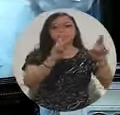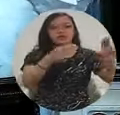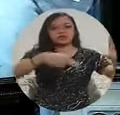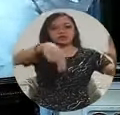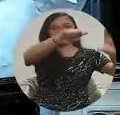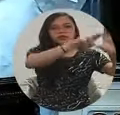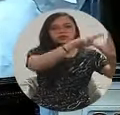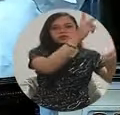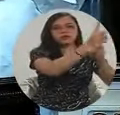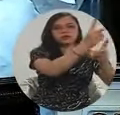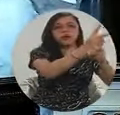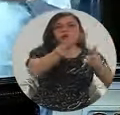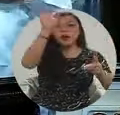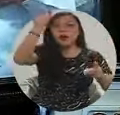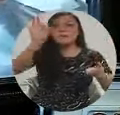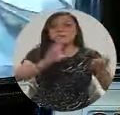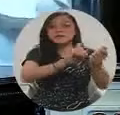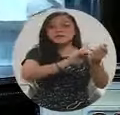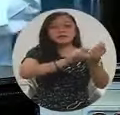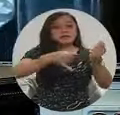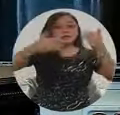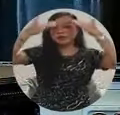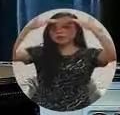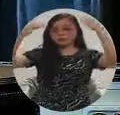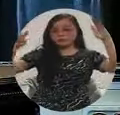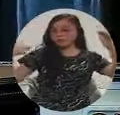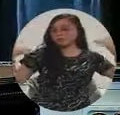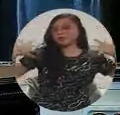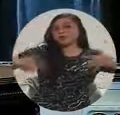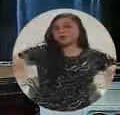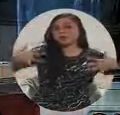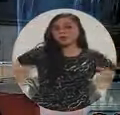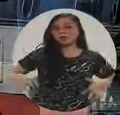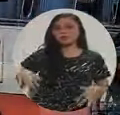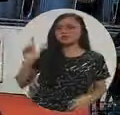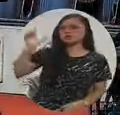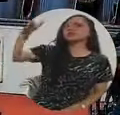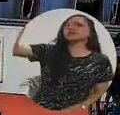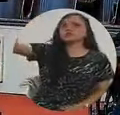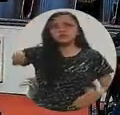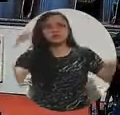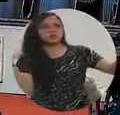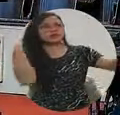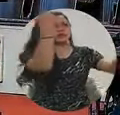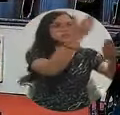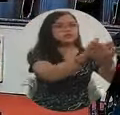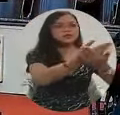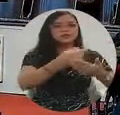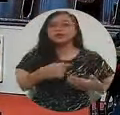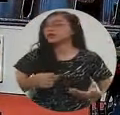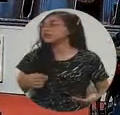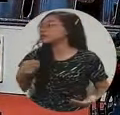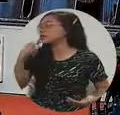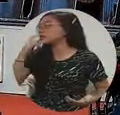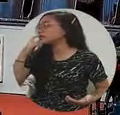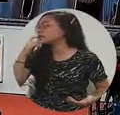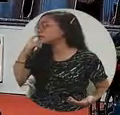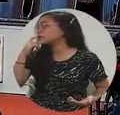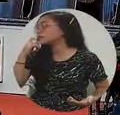not looking at my shirt. I was just buttoning it like that. And later on, I found out that my shirt is like that.